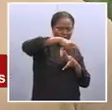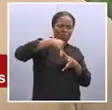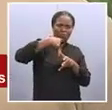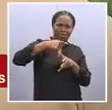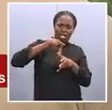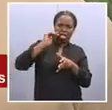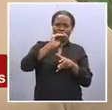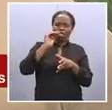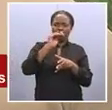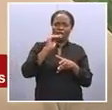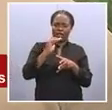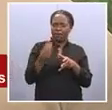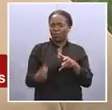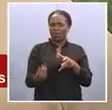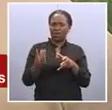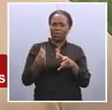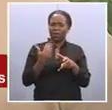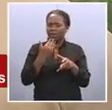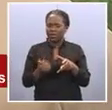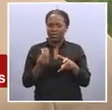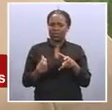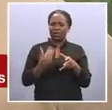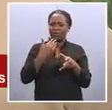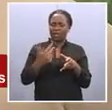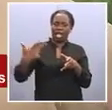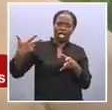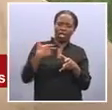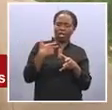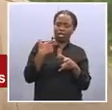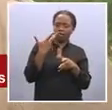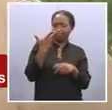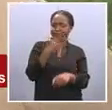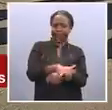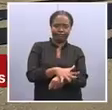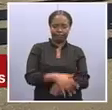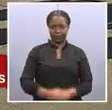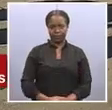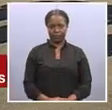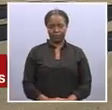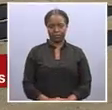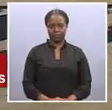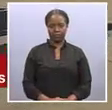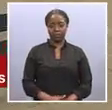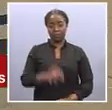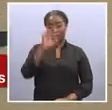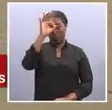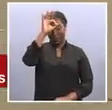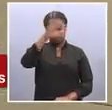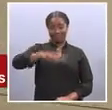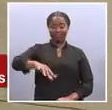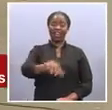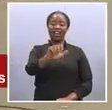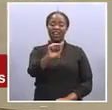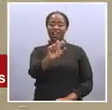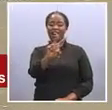Rods, the kids, Rods, please, the kids, I'm shot, and he fell down. Police capture a suspect believed